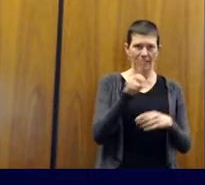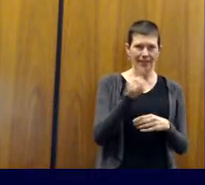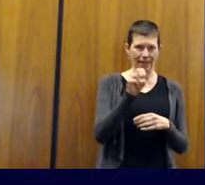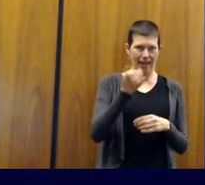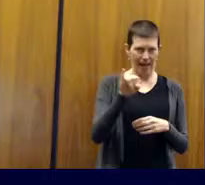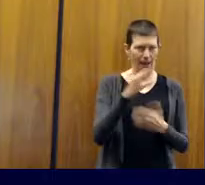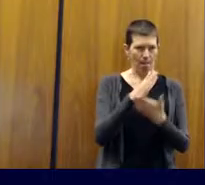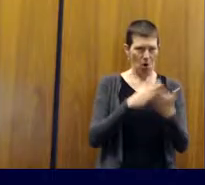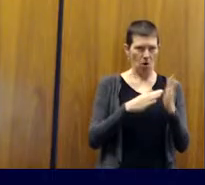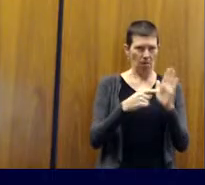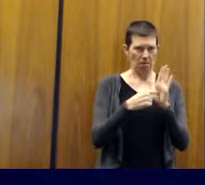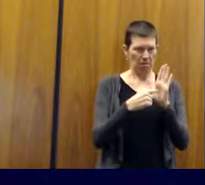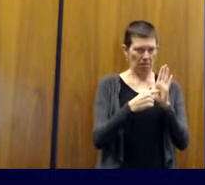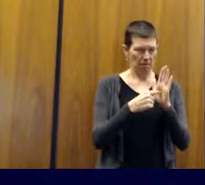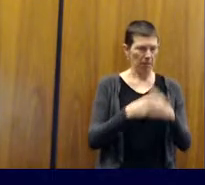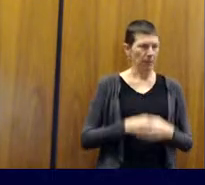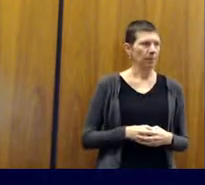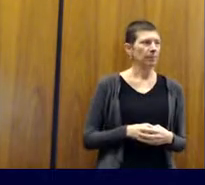portion of it.